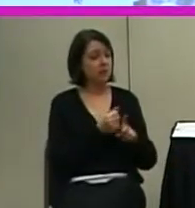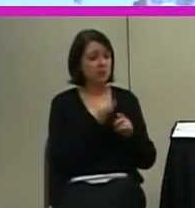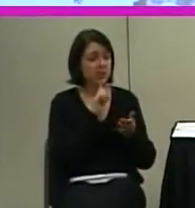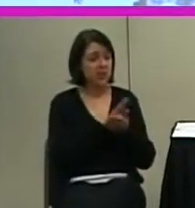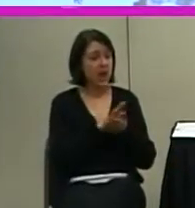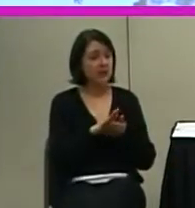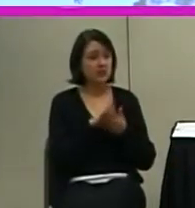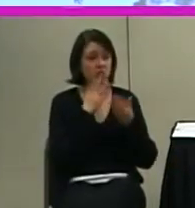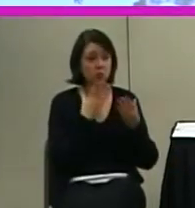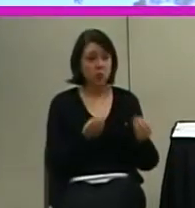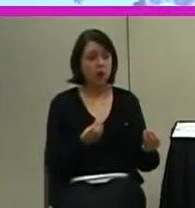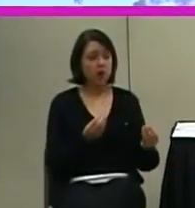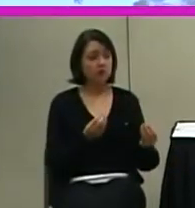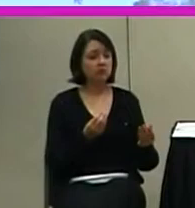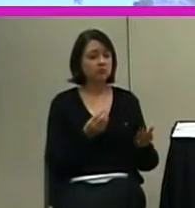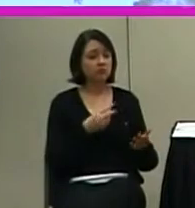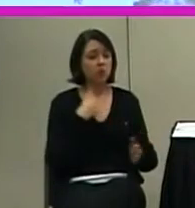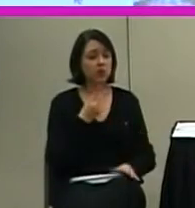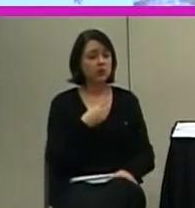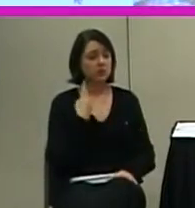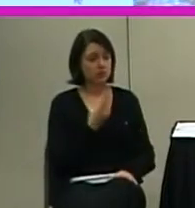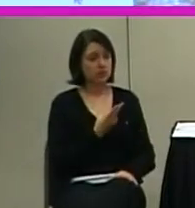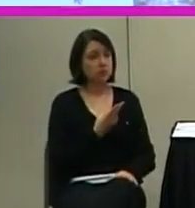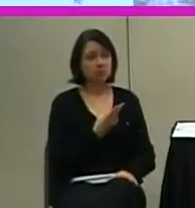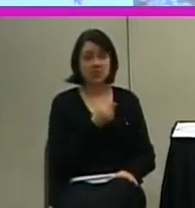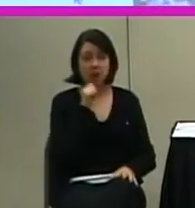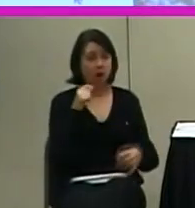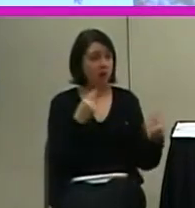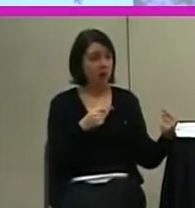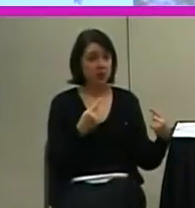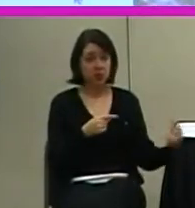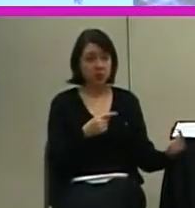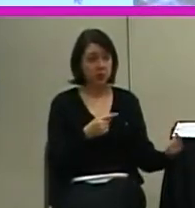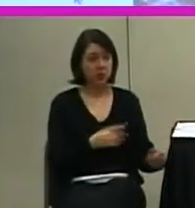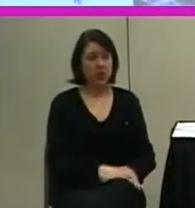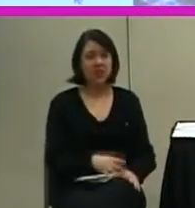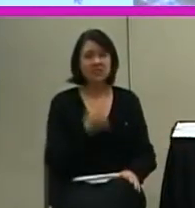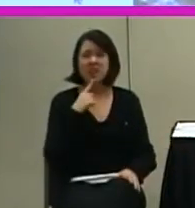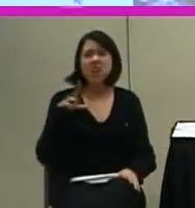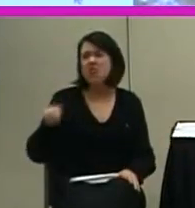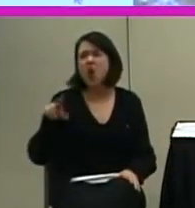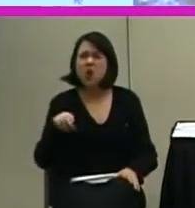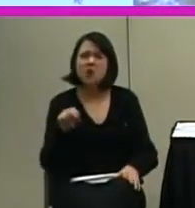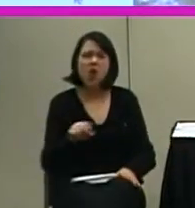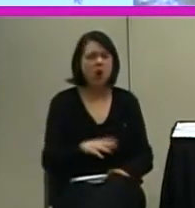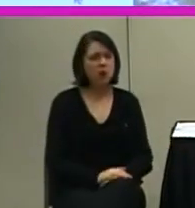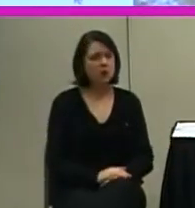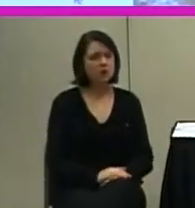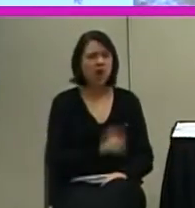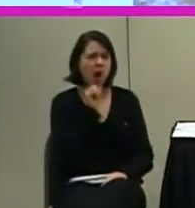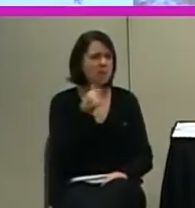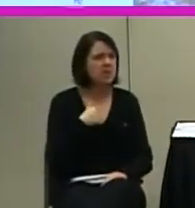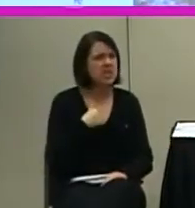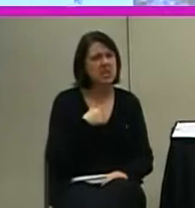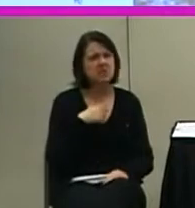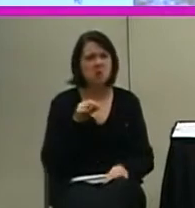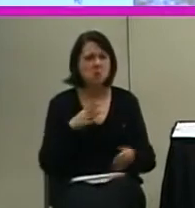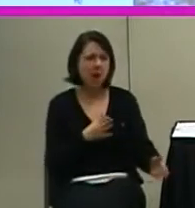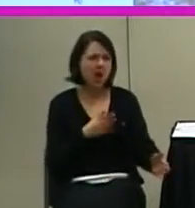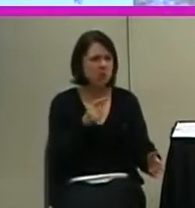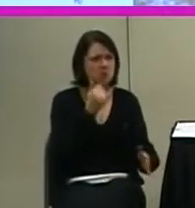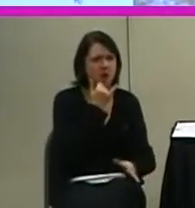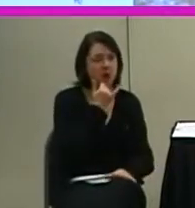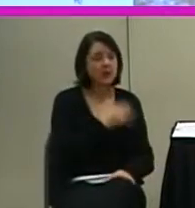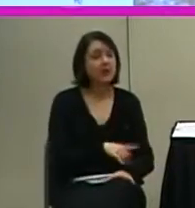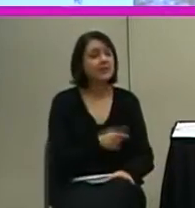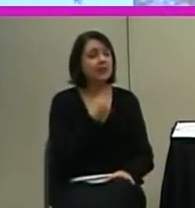calm quiet voice. voice. Nice explaining. He Did not argue. He didn't say, He didn't yell, no way, not me, you're